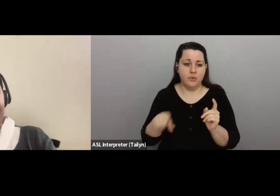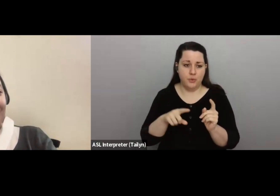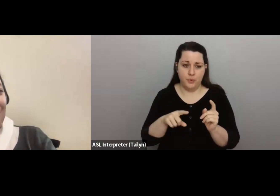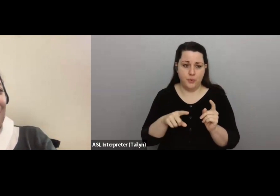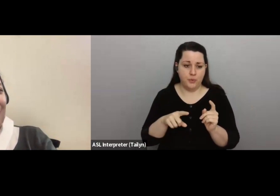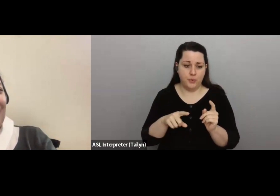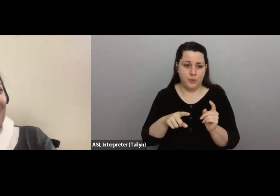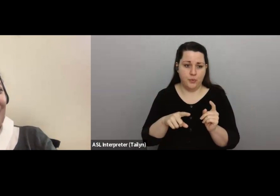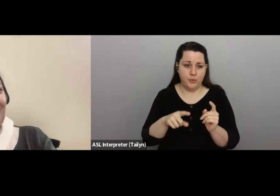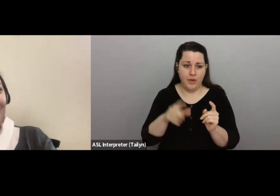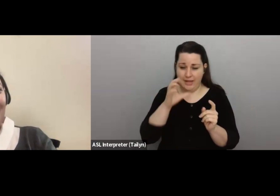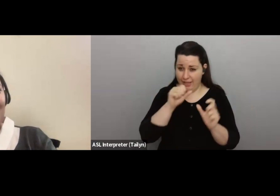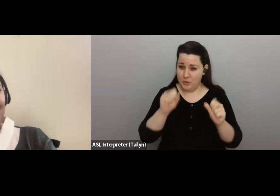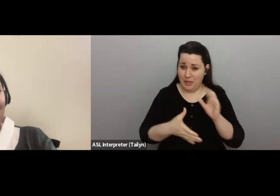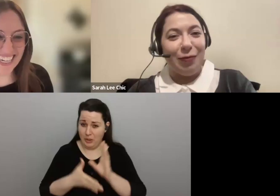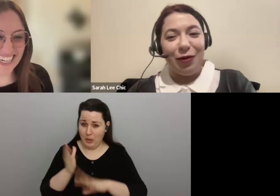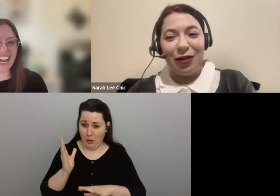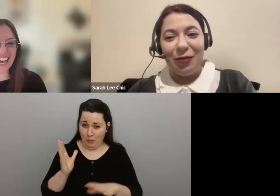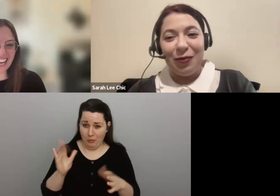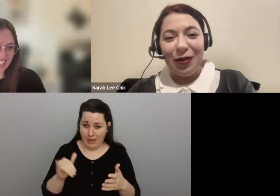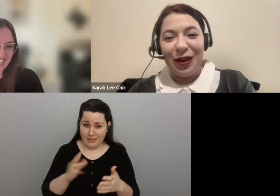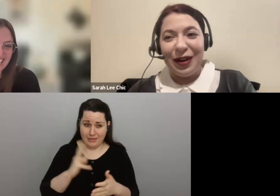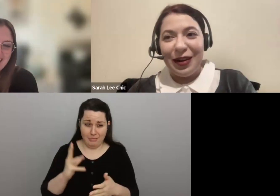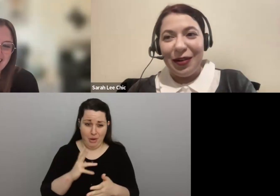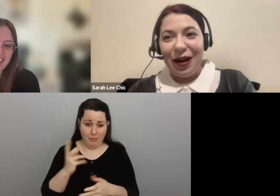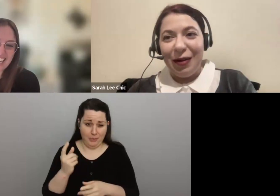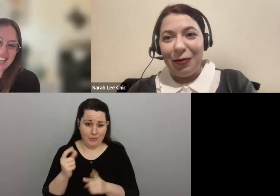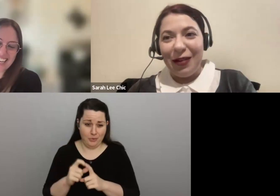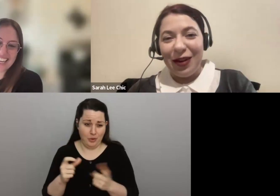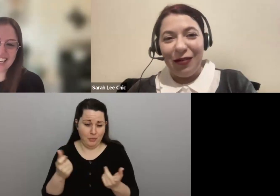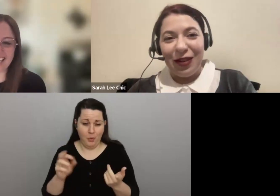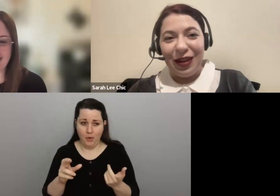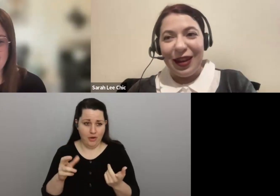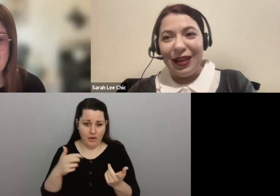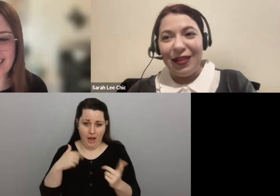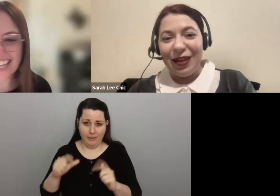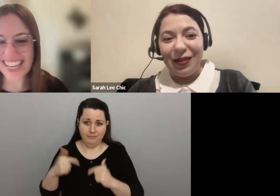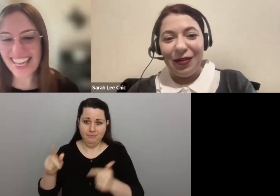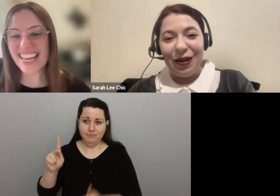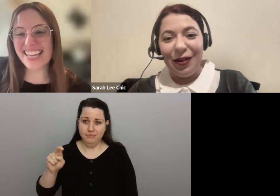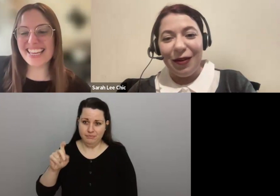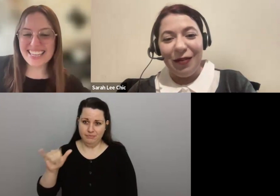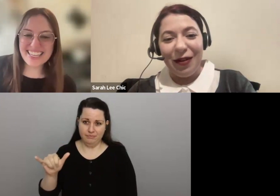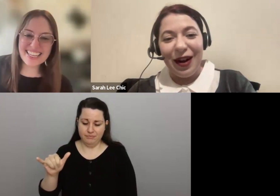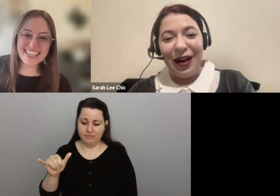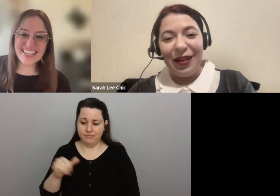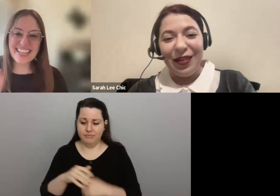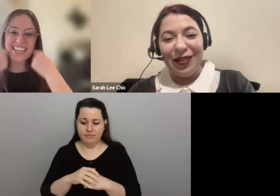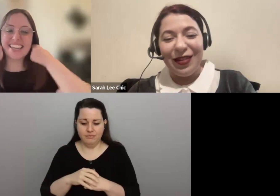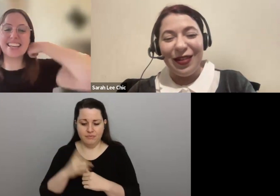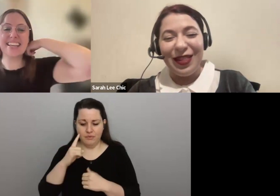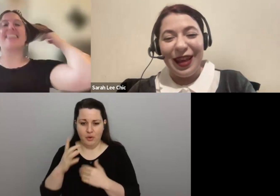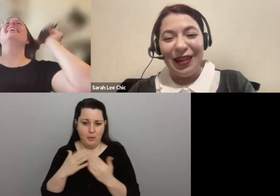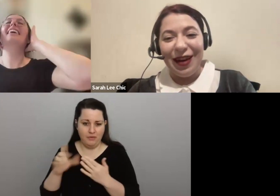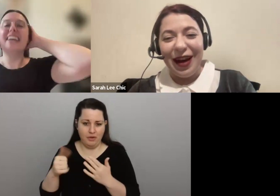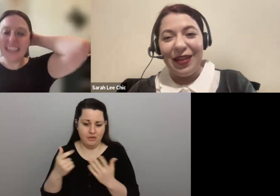I guess, free to go would be the proper term for it. Or I'll pass it off to Kinsley for whatever else.